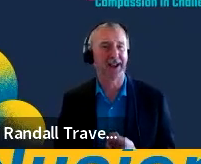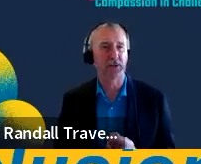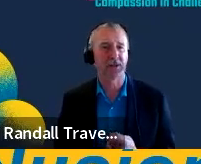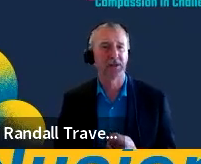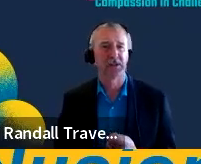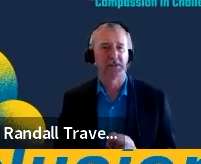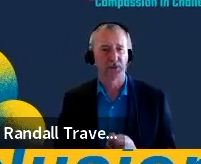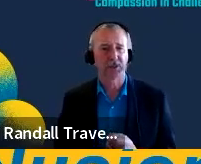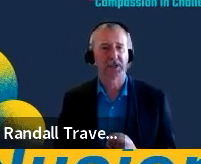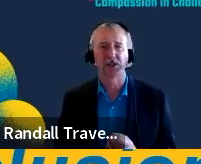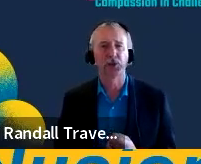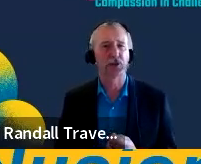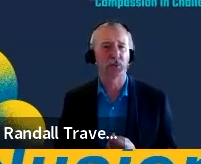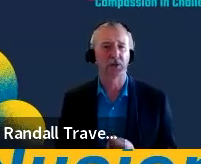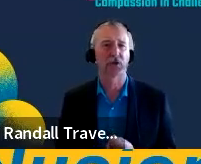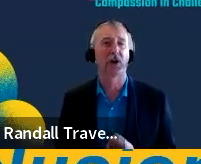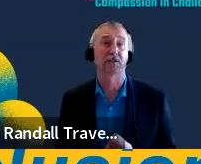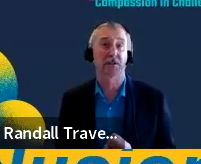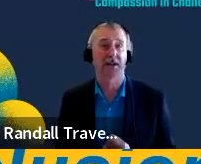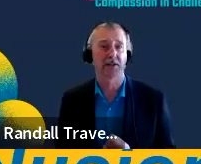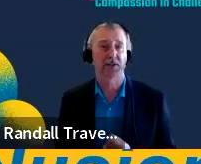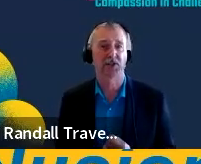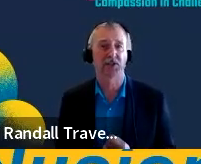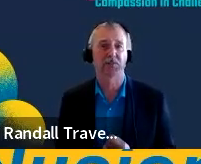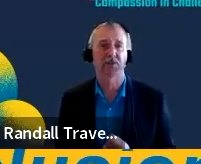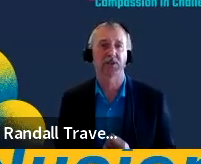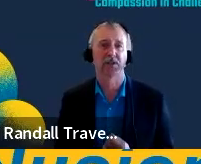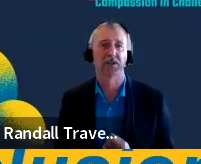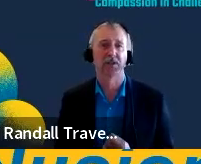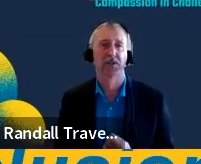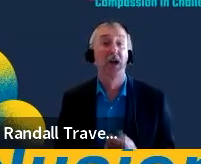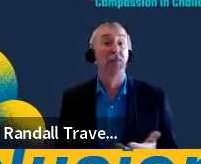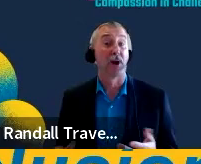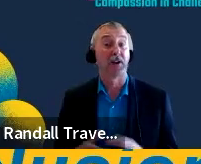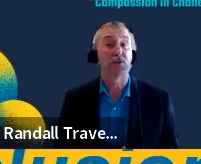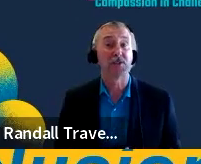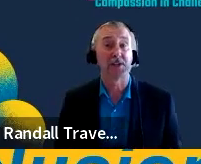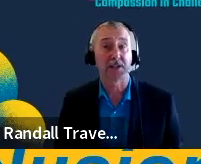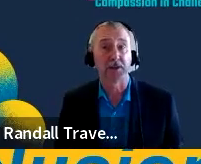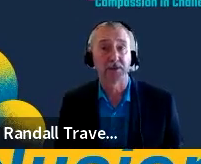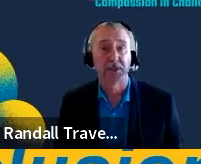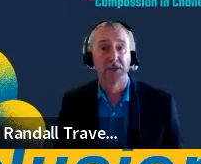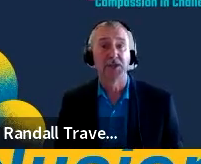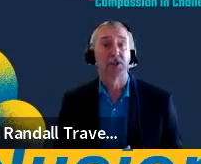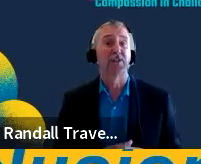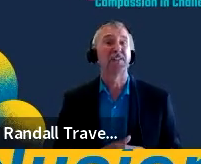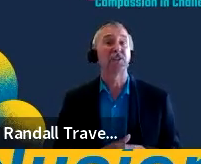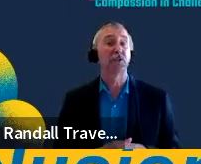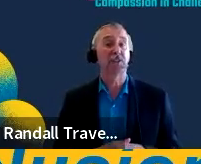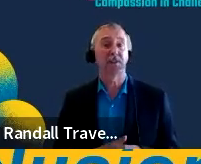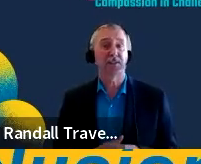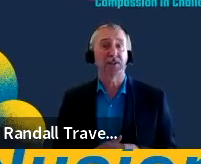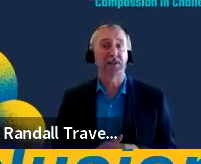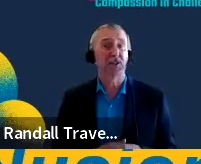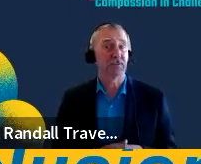experience in equity, diversity, and inclusion work across the higher education community. Prior to UC San Diego, she served as the